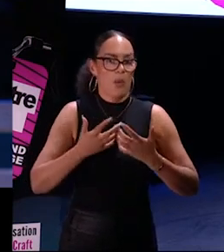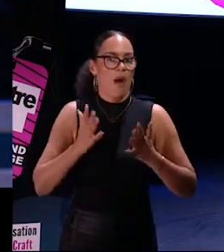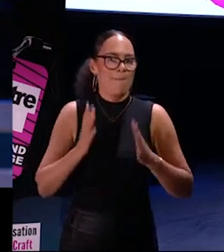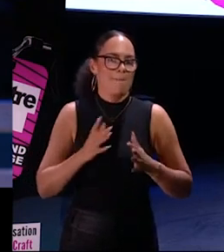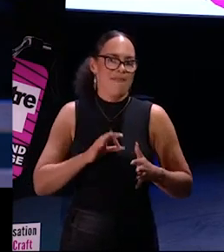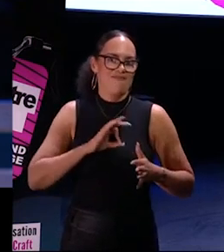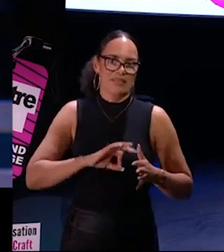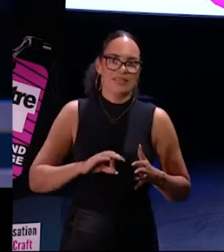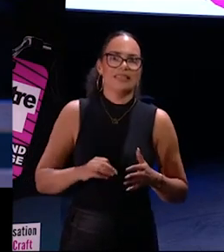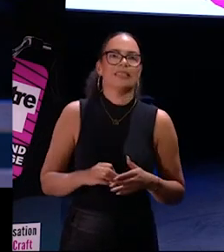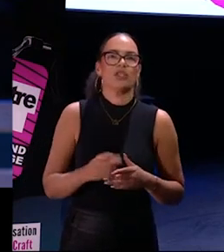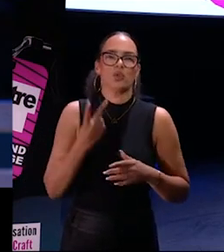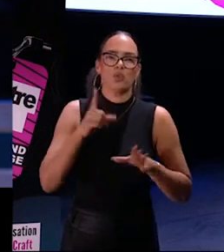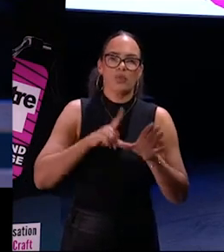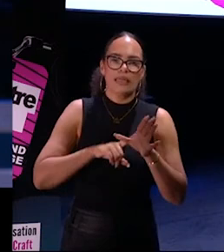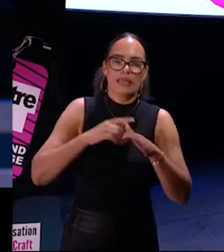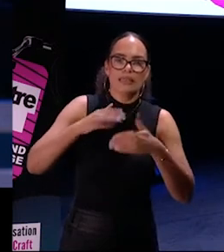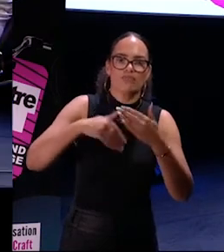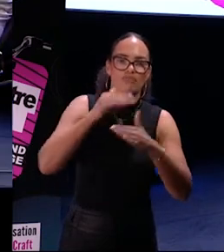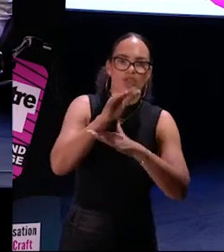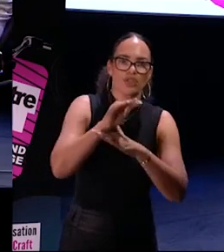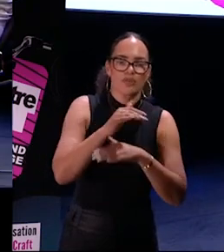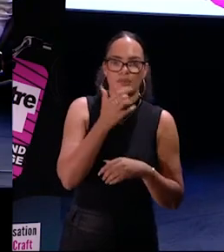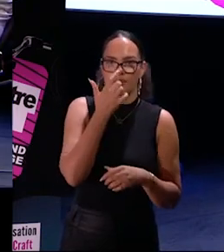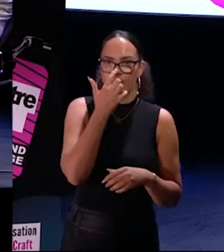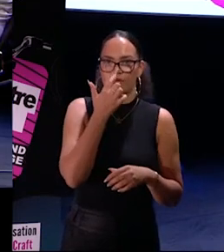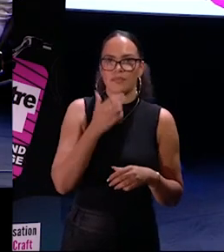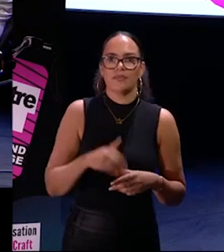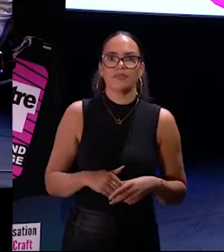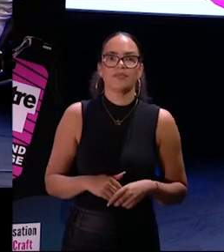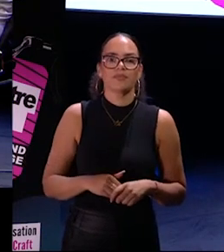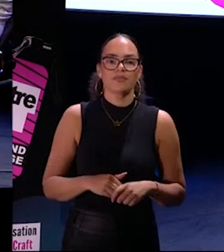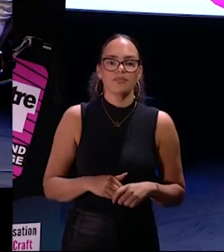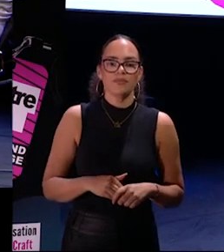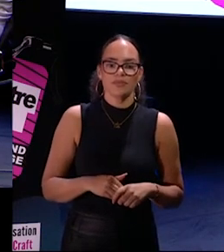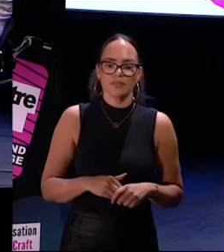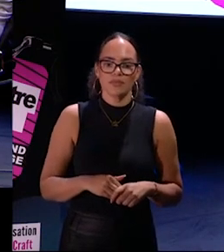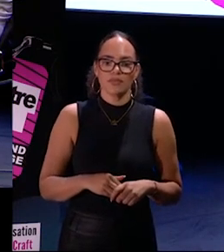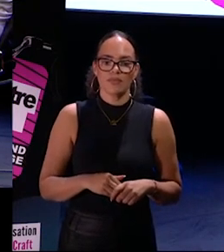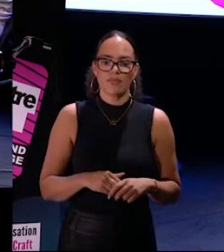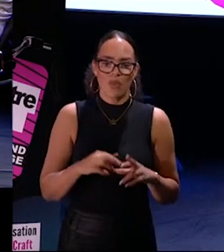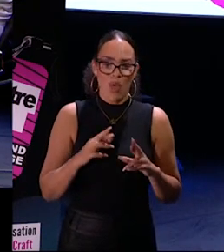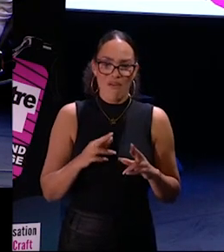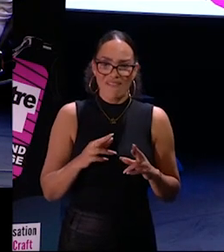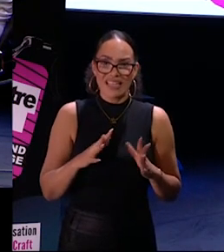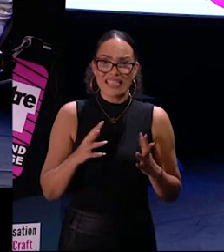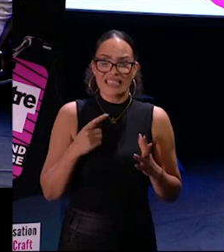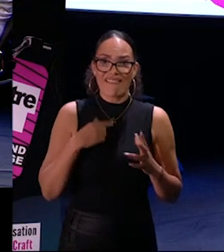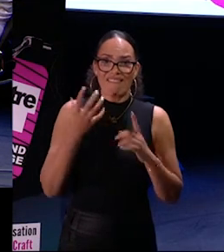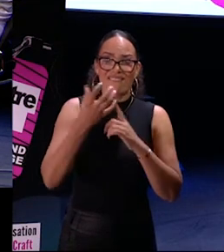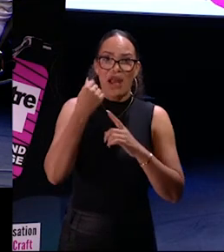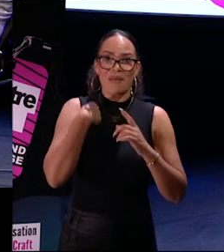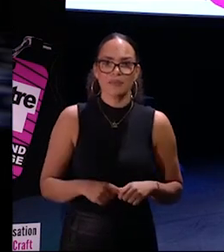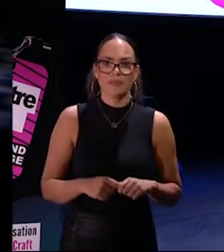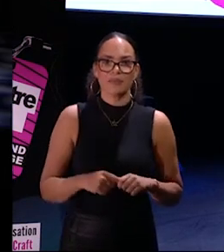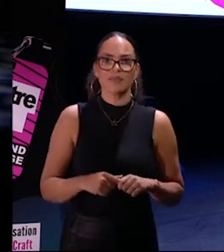next 2 or 3 years as well. I'll just leave stage while the other two are delivering, see if we can find a slideshow for you, and I'll just hand